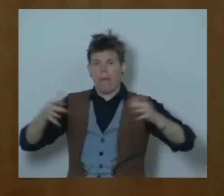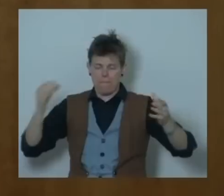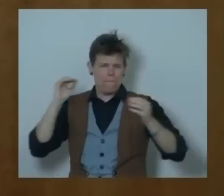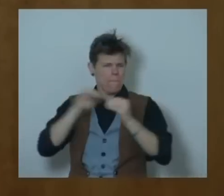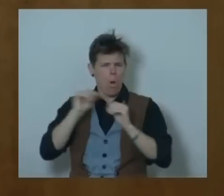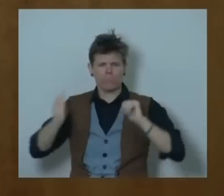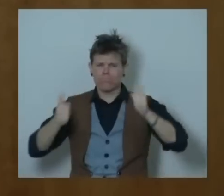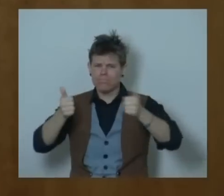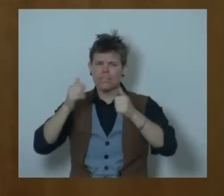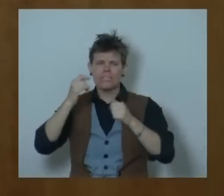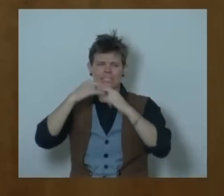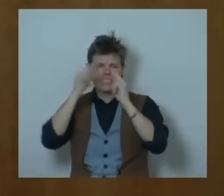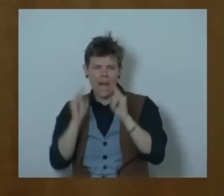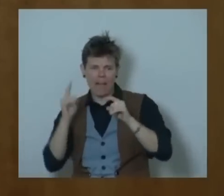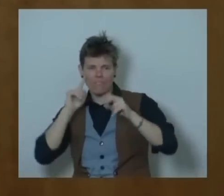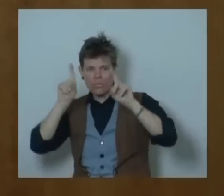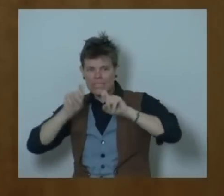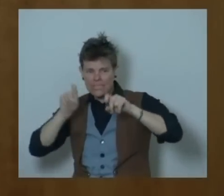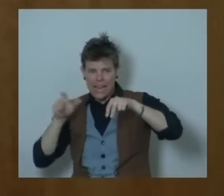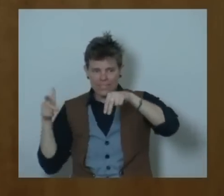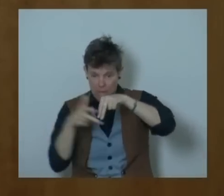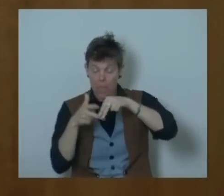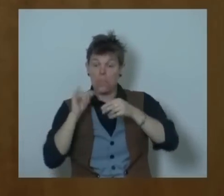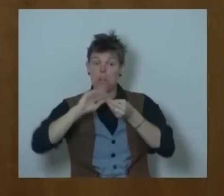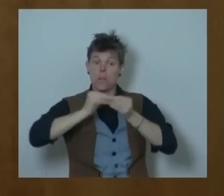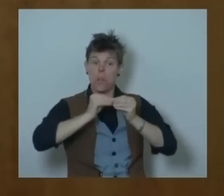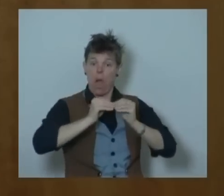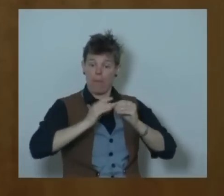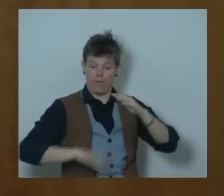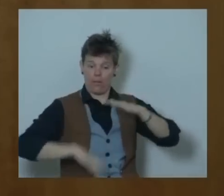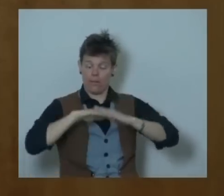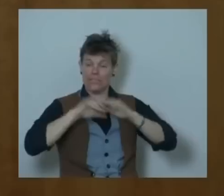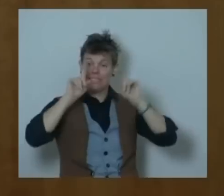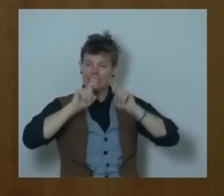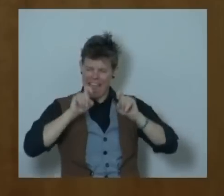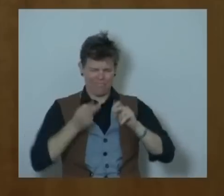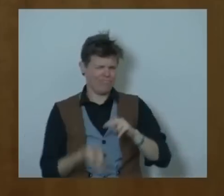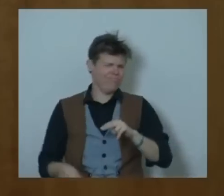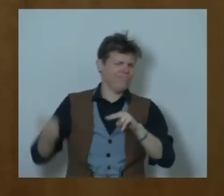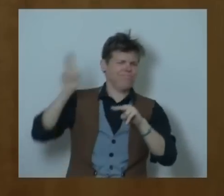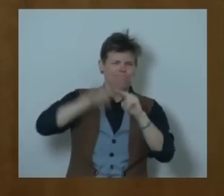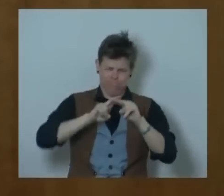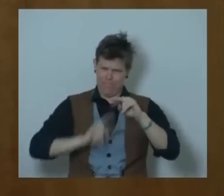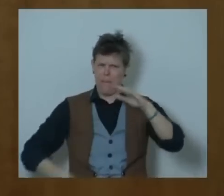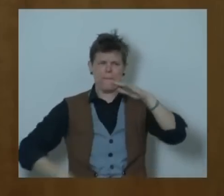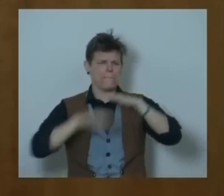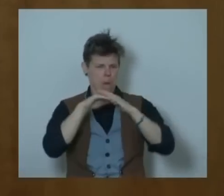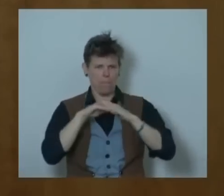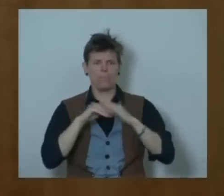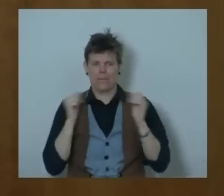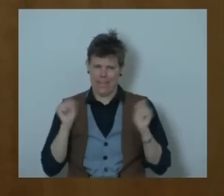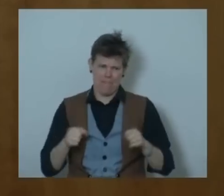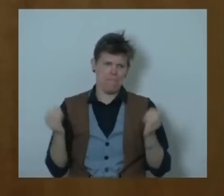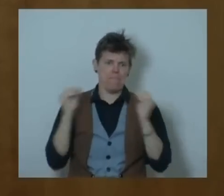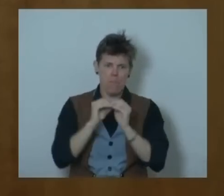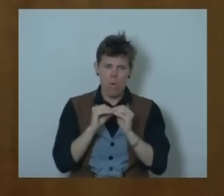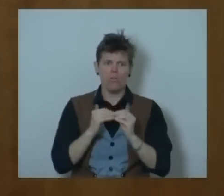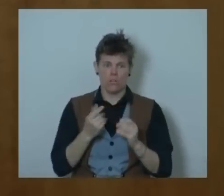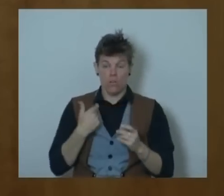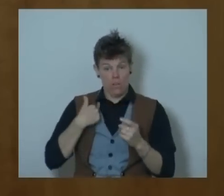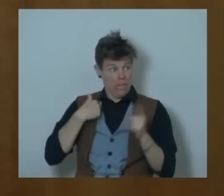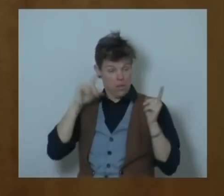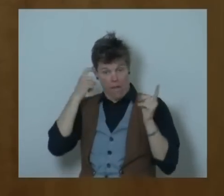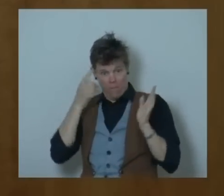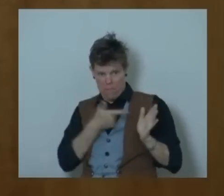capacity in our laboratories, which I talk about all the time. So you need both. You need a governor who's pushing all the time to get the reagents because every state